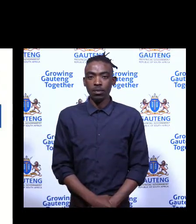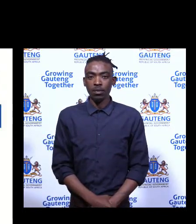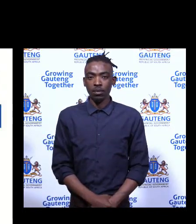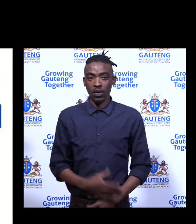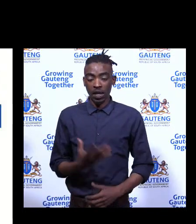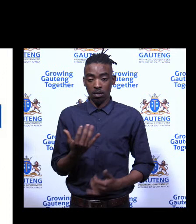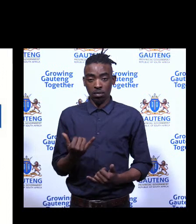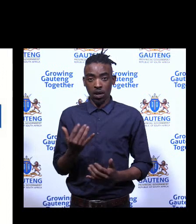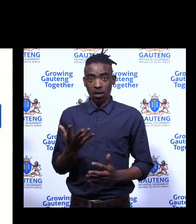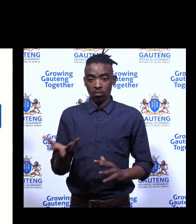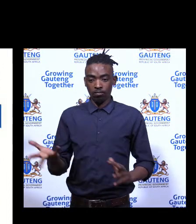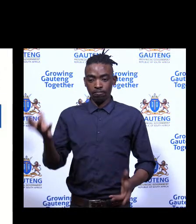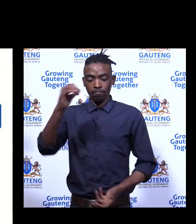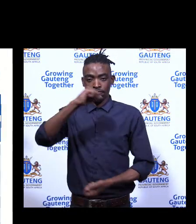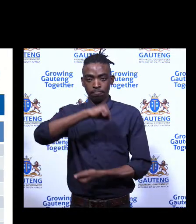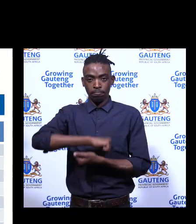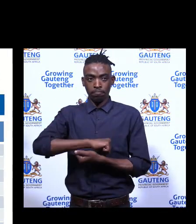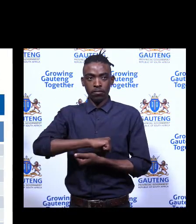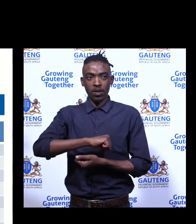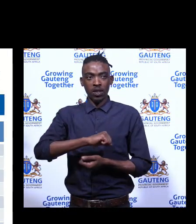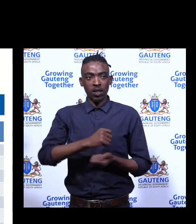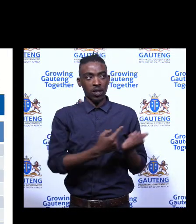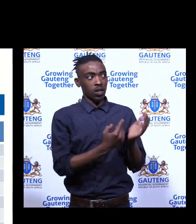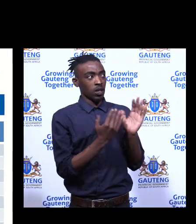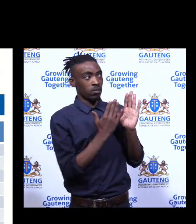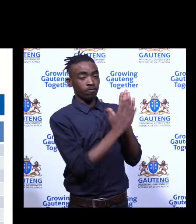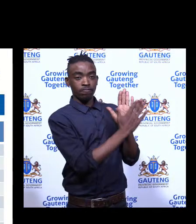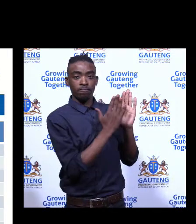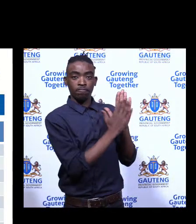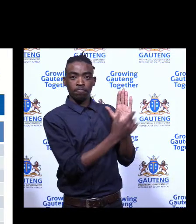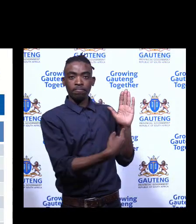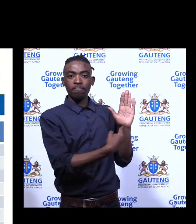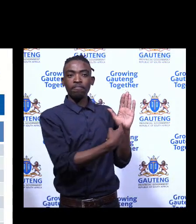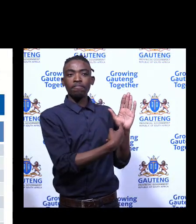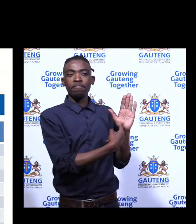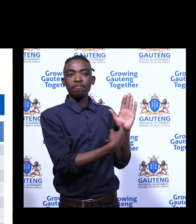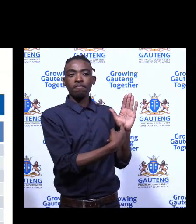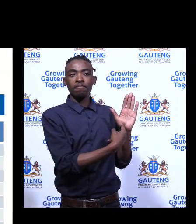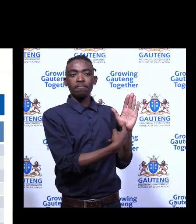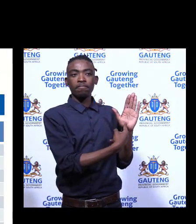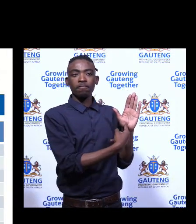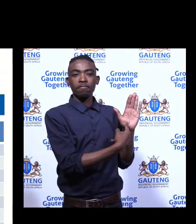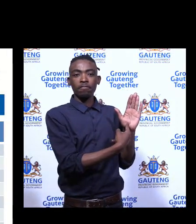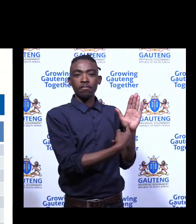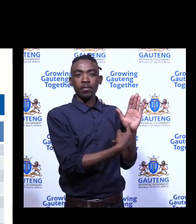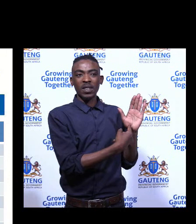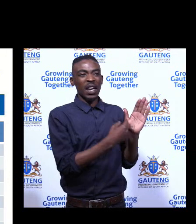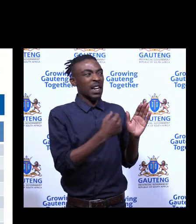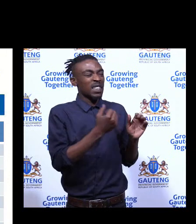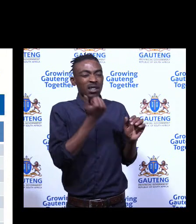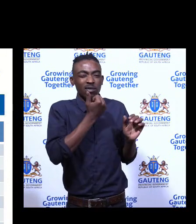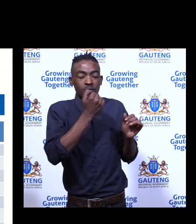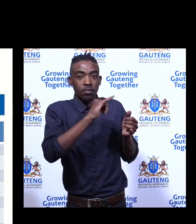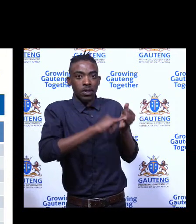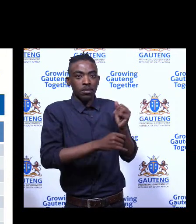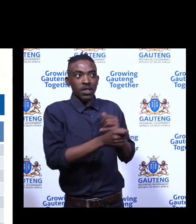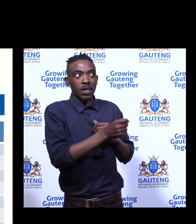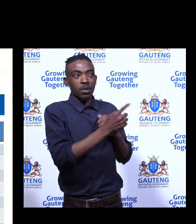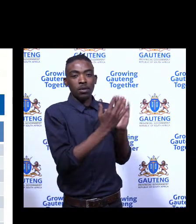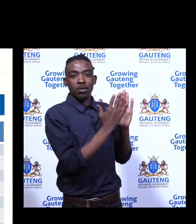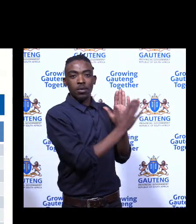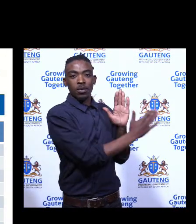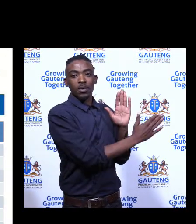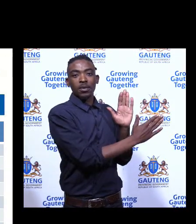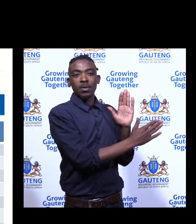my presentation. I think this went as in a wrong place, but this is to